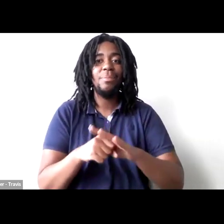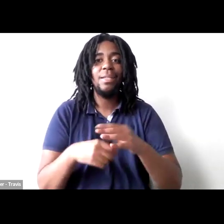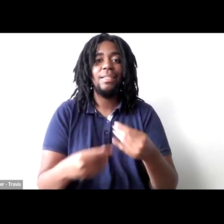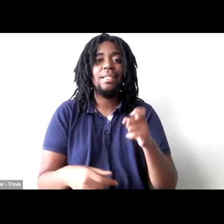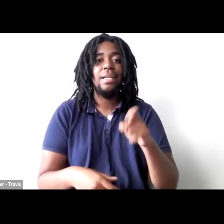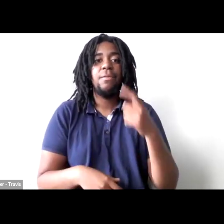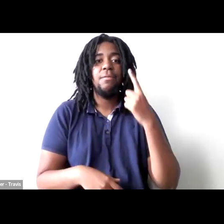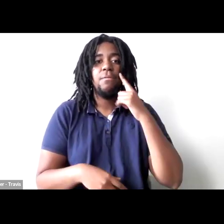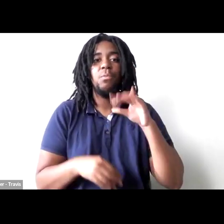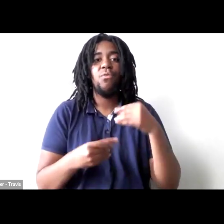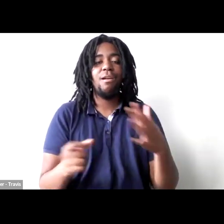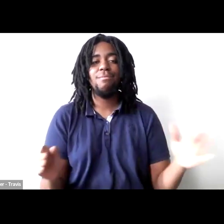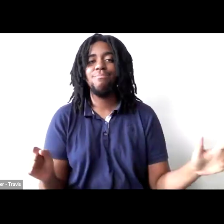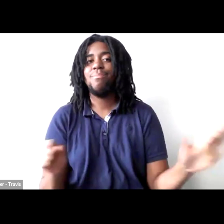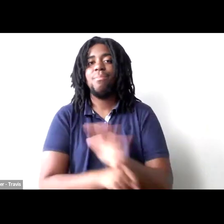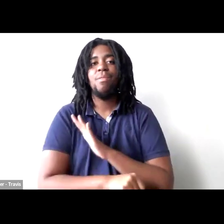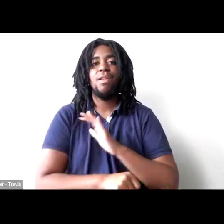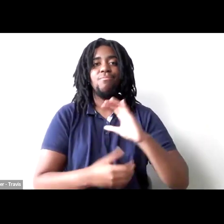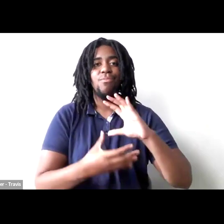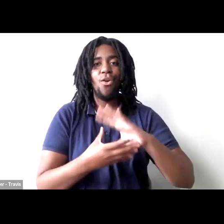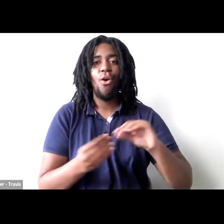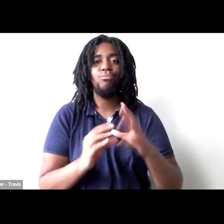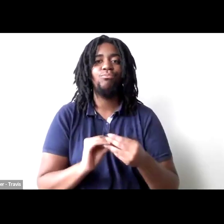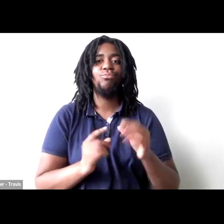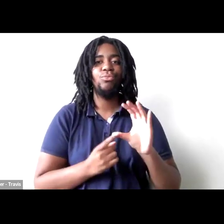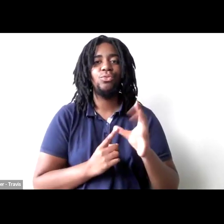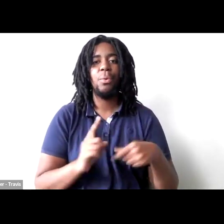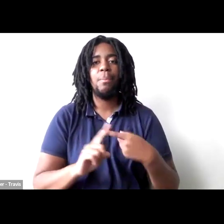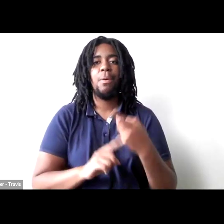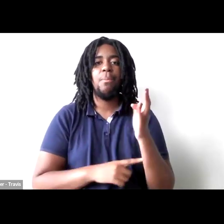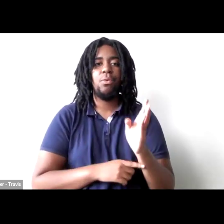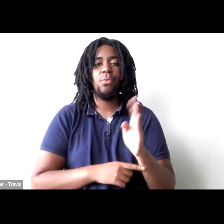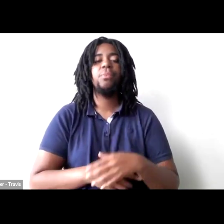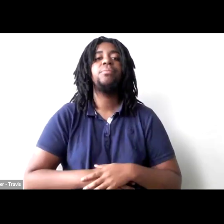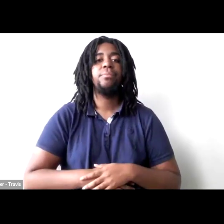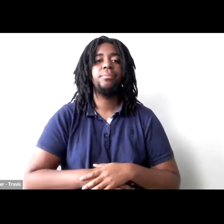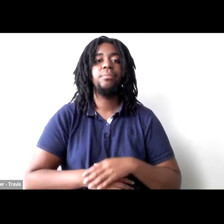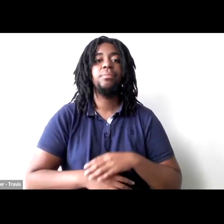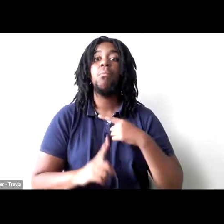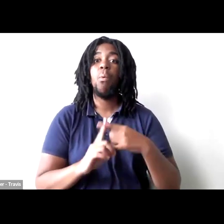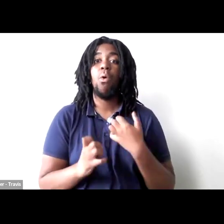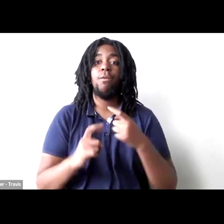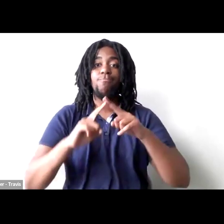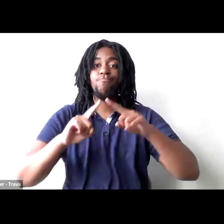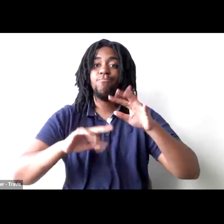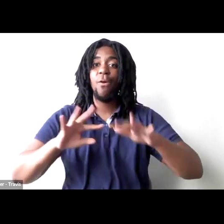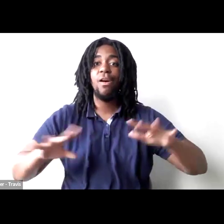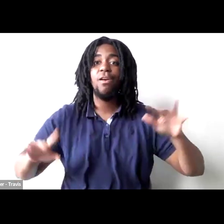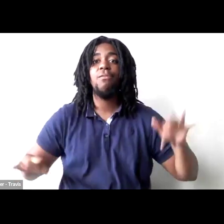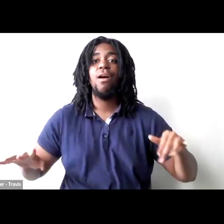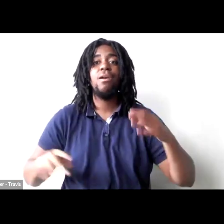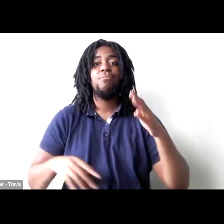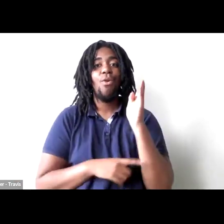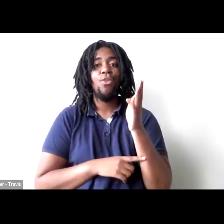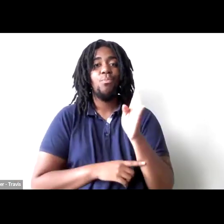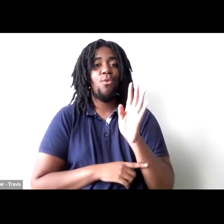the city of Baltimore, and to help diversify the workforce in the arts through our apprenticeship program and fellowships.